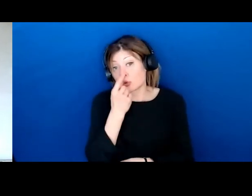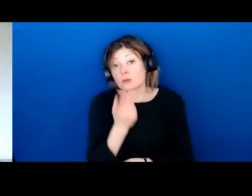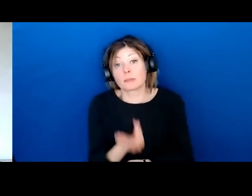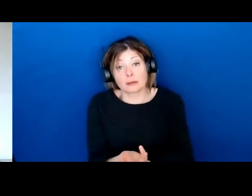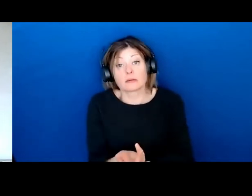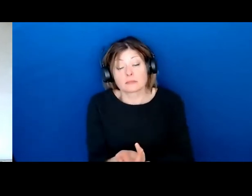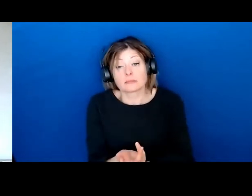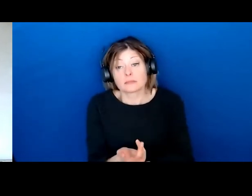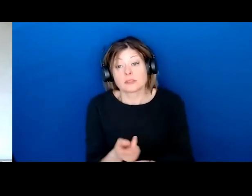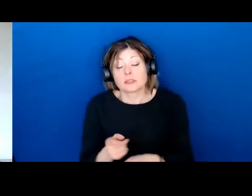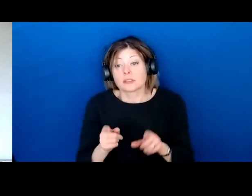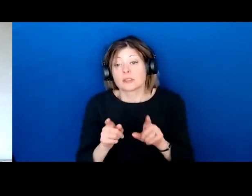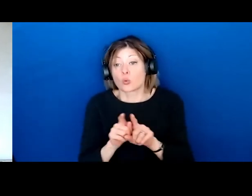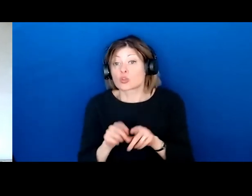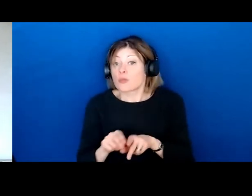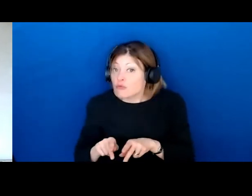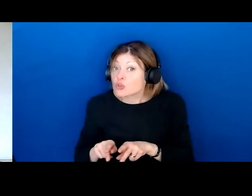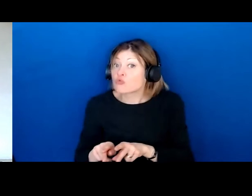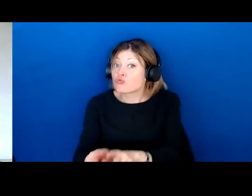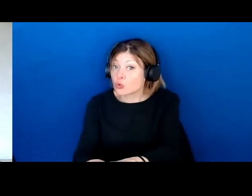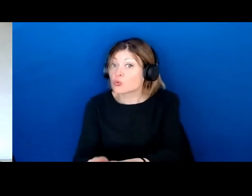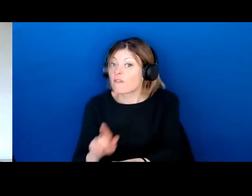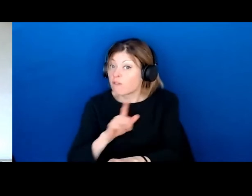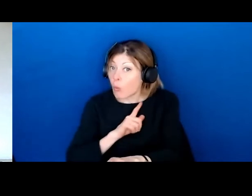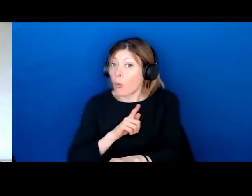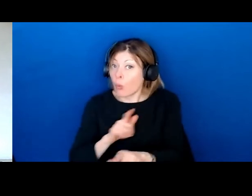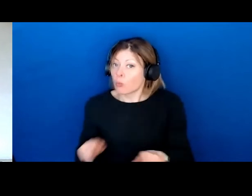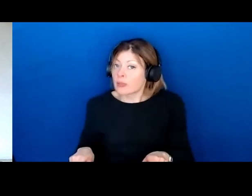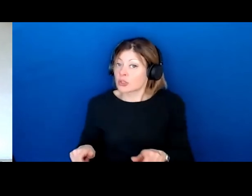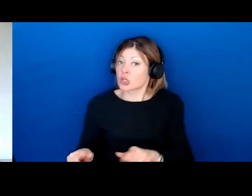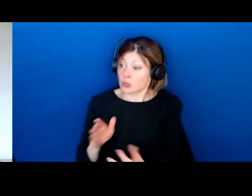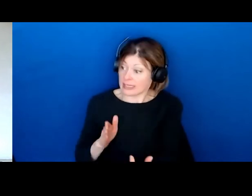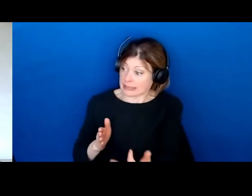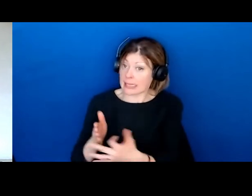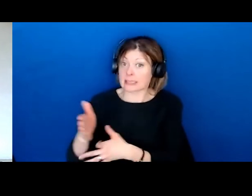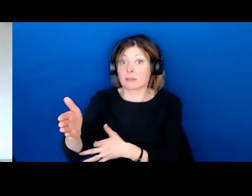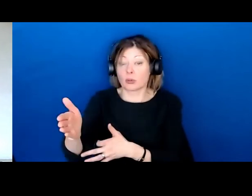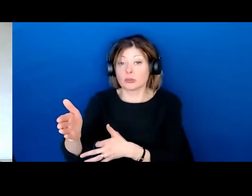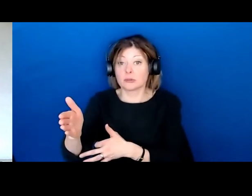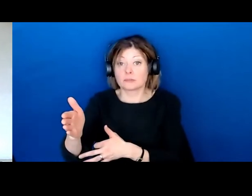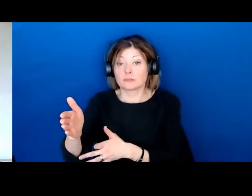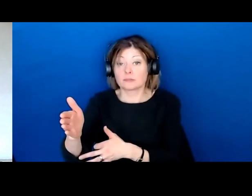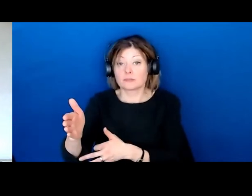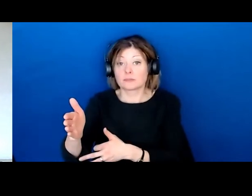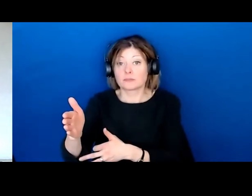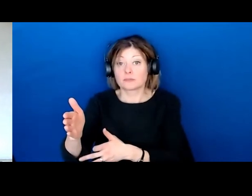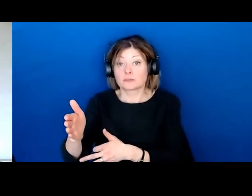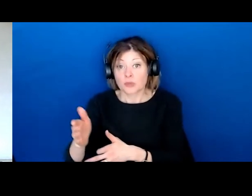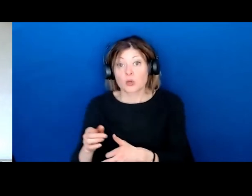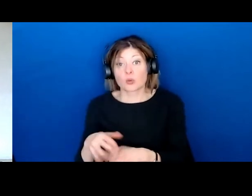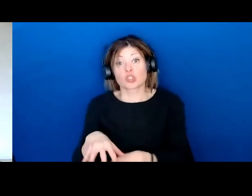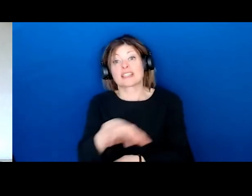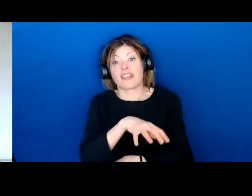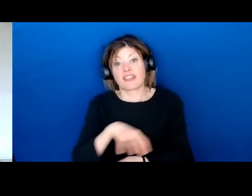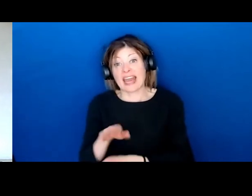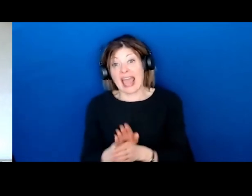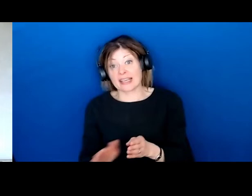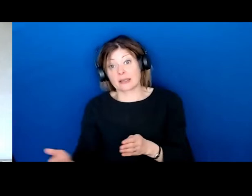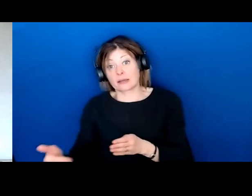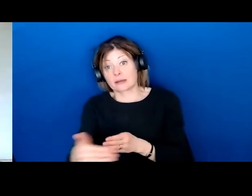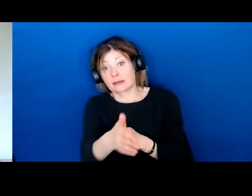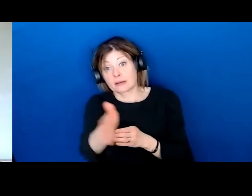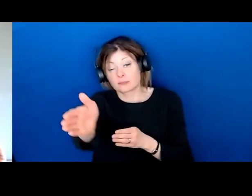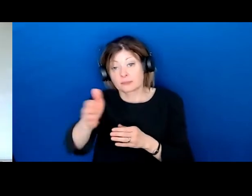an accessible route for wheelchairs, which is around the lake, and because